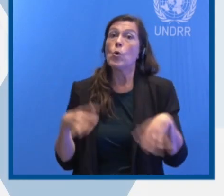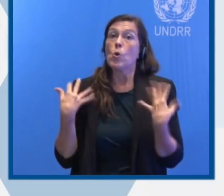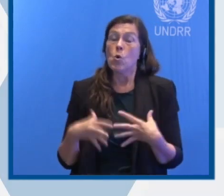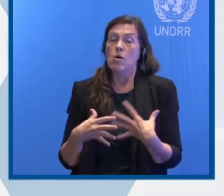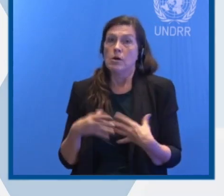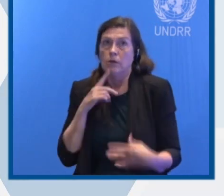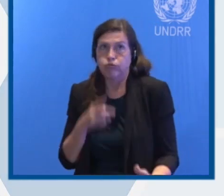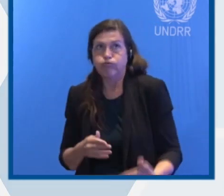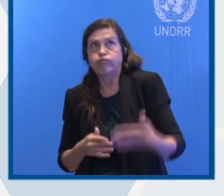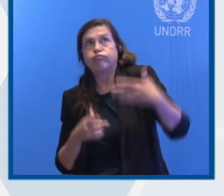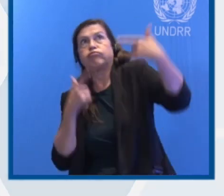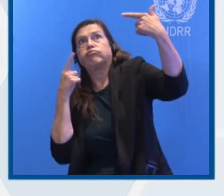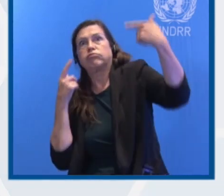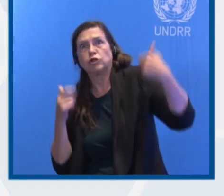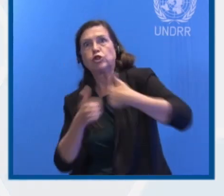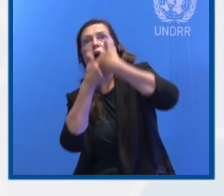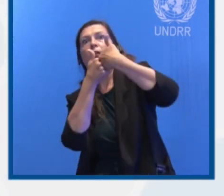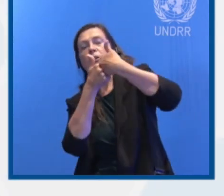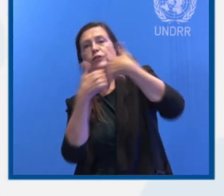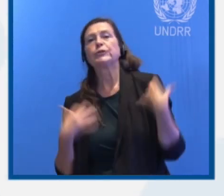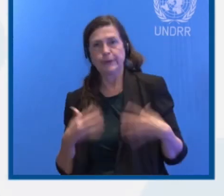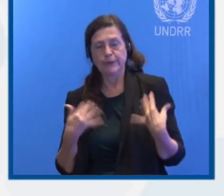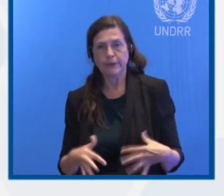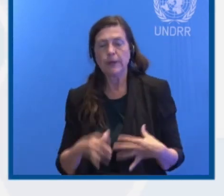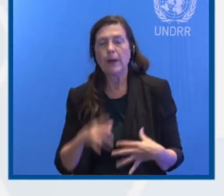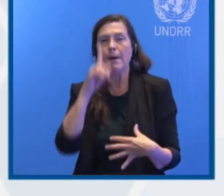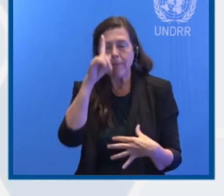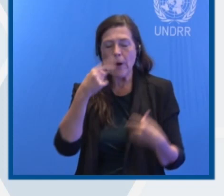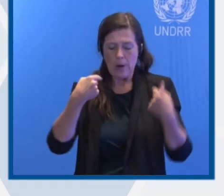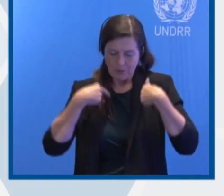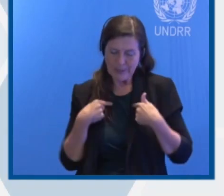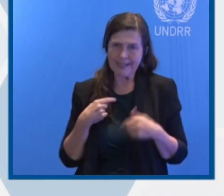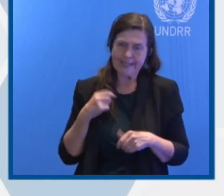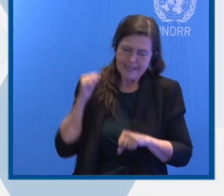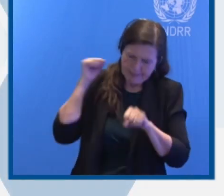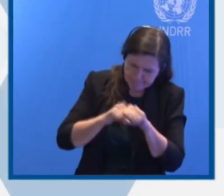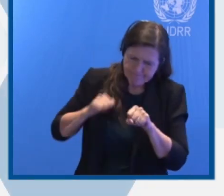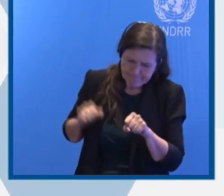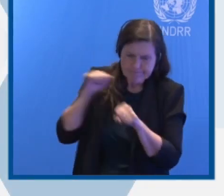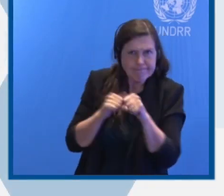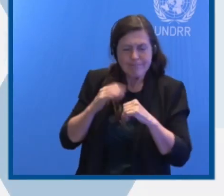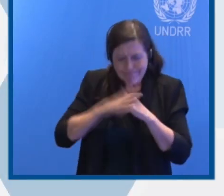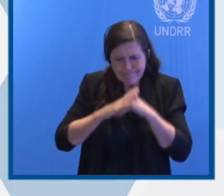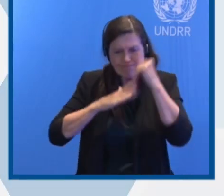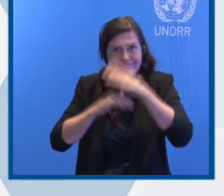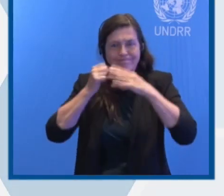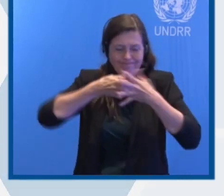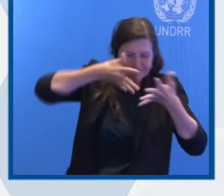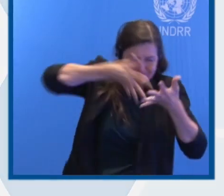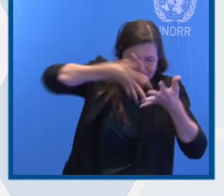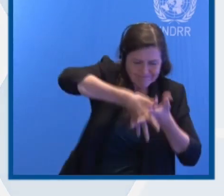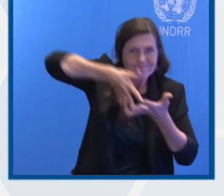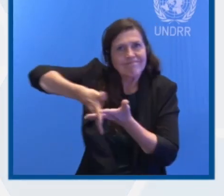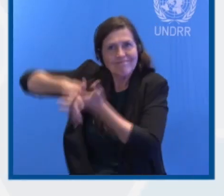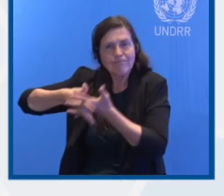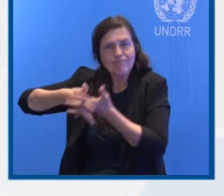opportunity. It's a challenge because the rate at which we are building infrastructure, our systems and processes, how we apply the